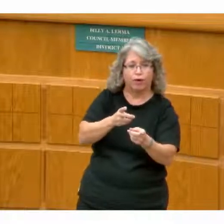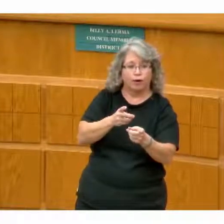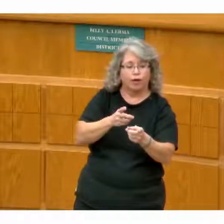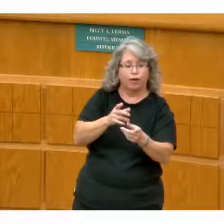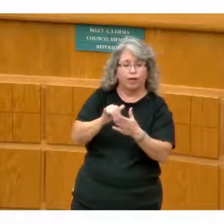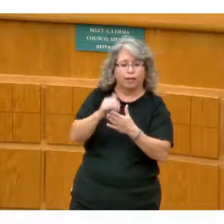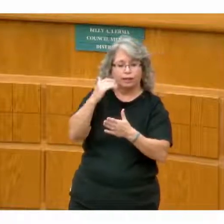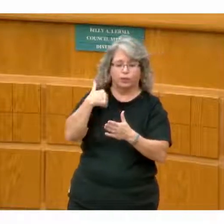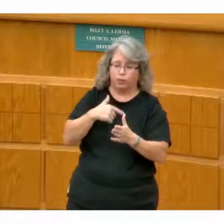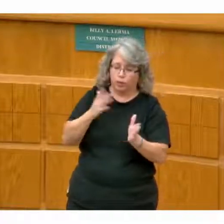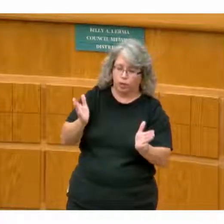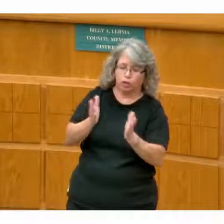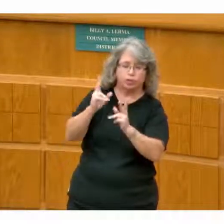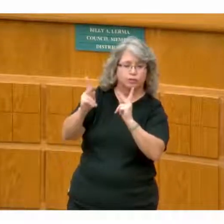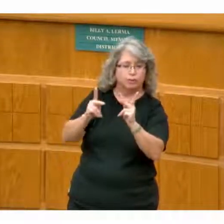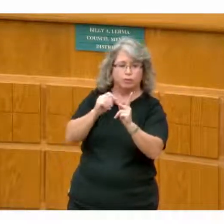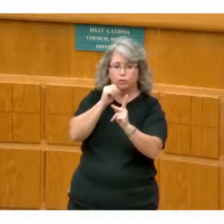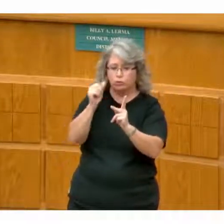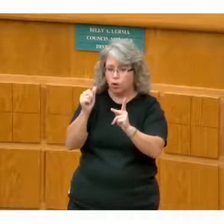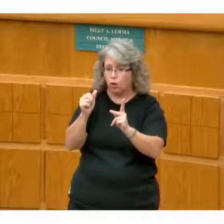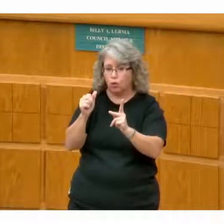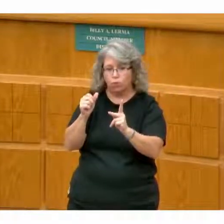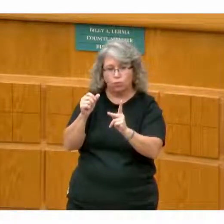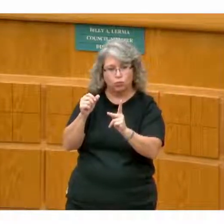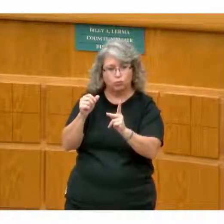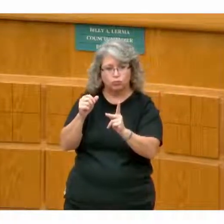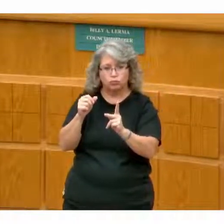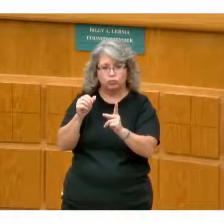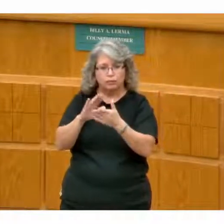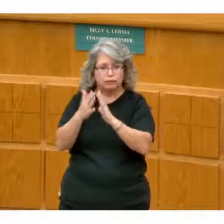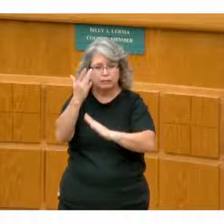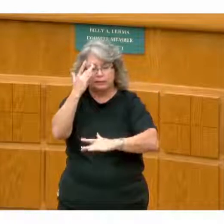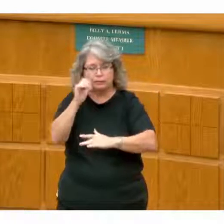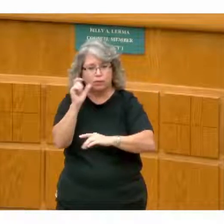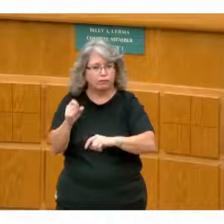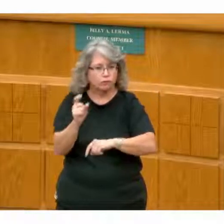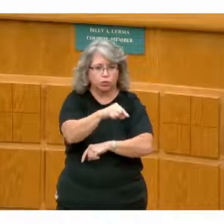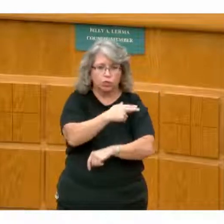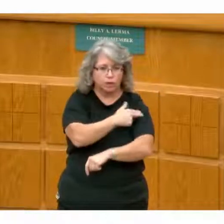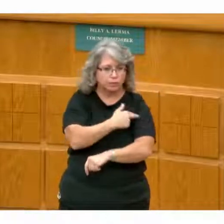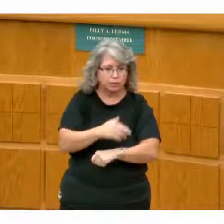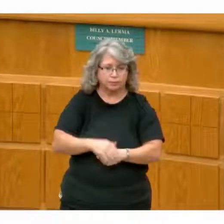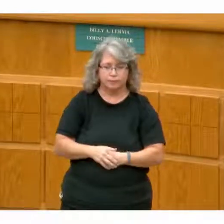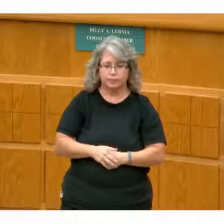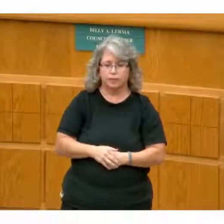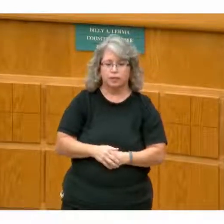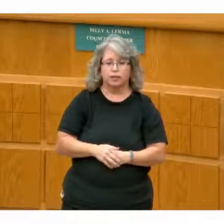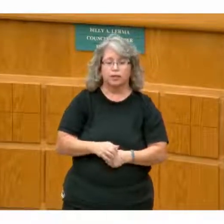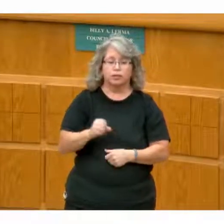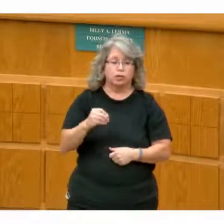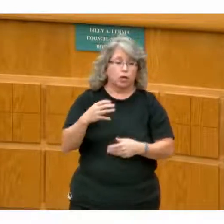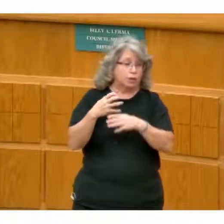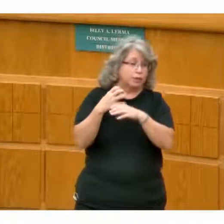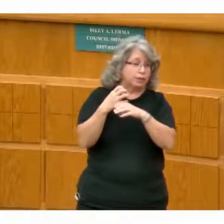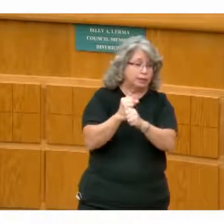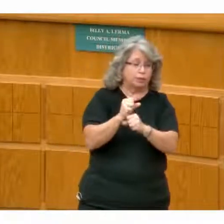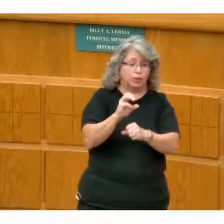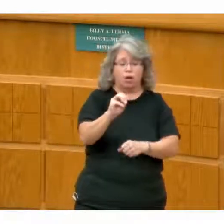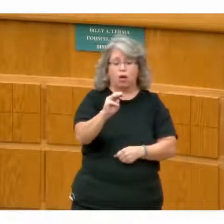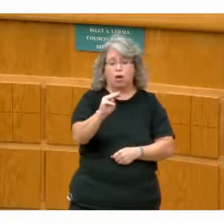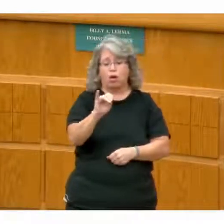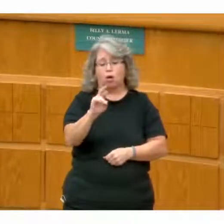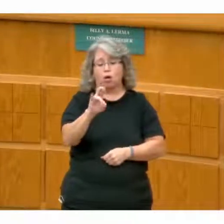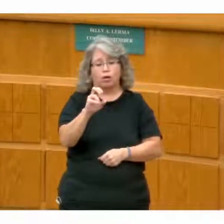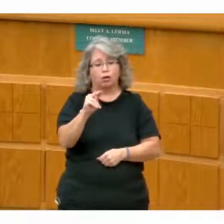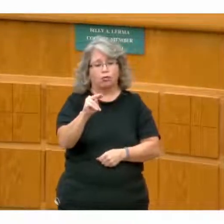do something about it. So in summary, the Omicron wave, it's not just starting, it's started, it's here, right? You know, the cases